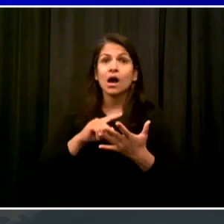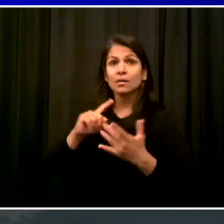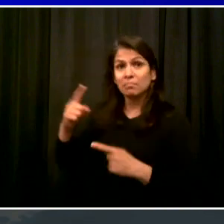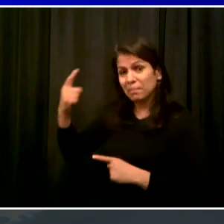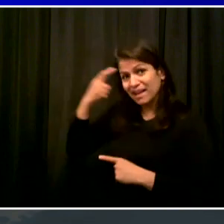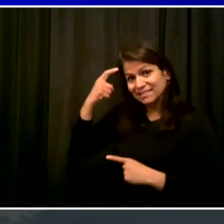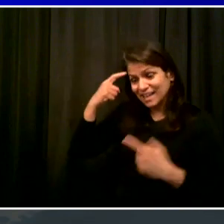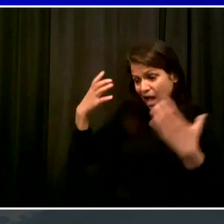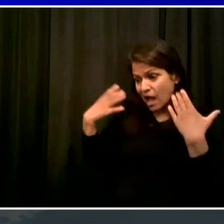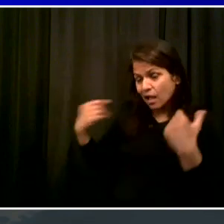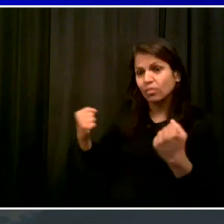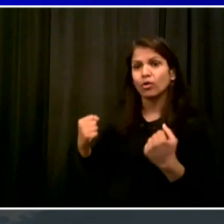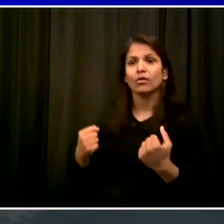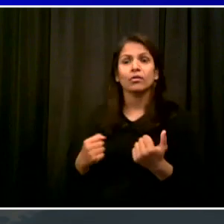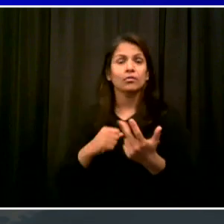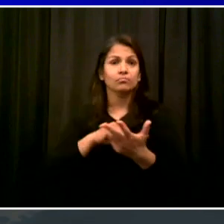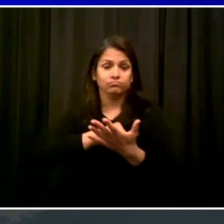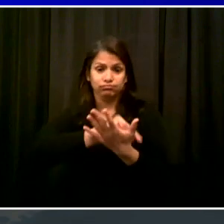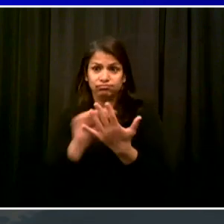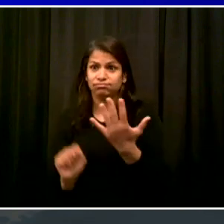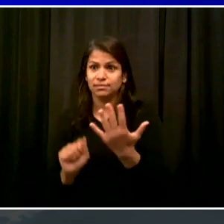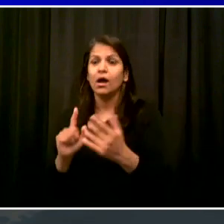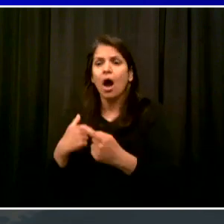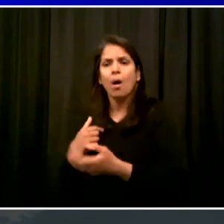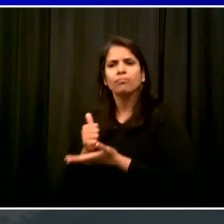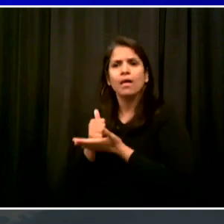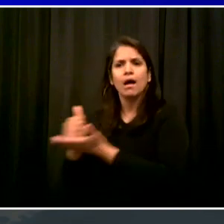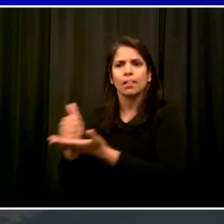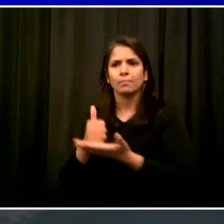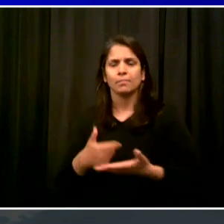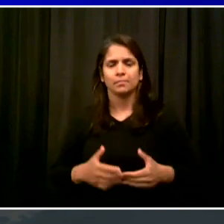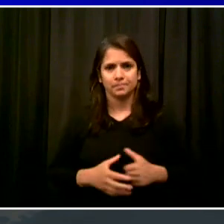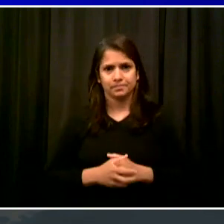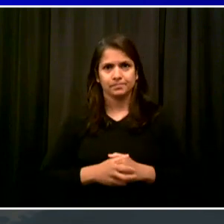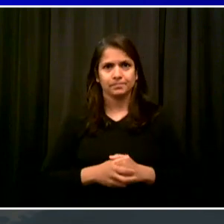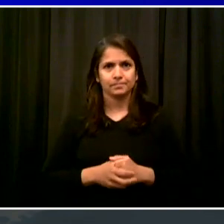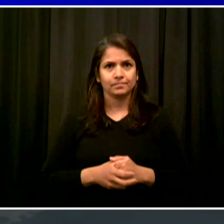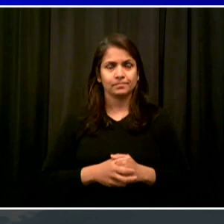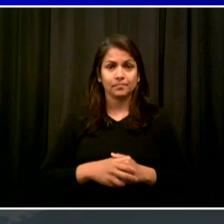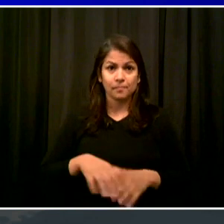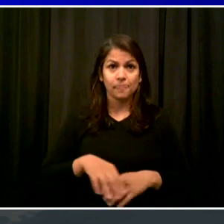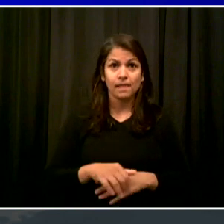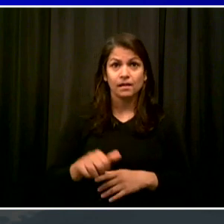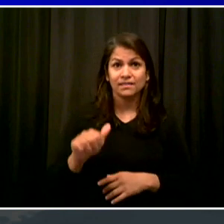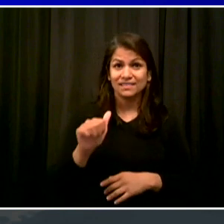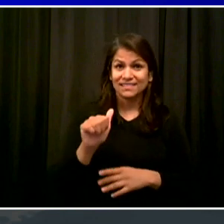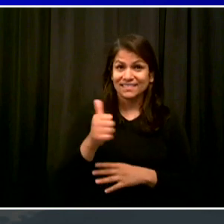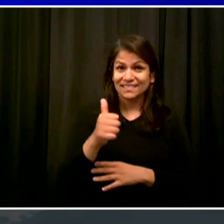as well. Tens of thousands of people per year will benefit.